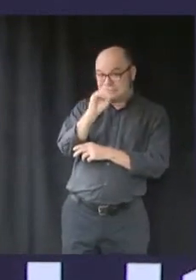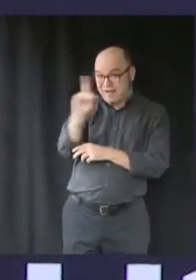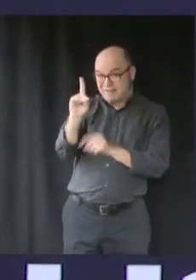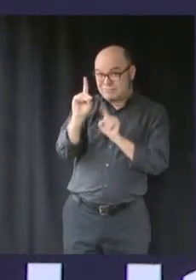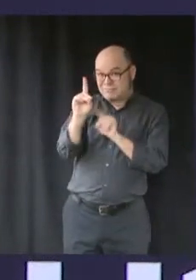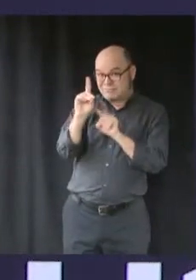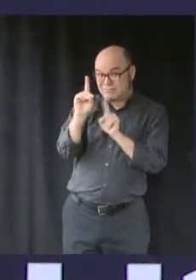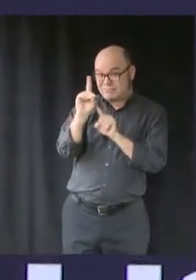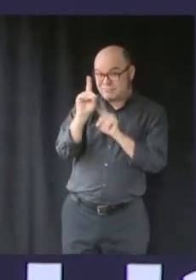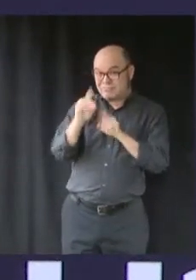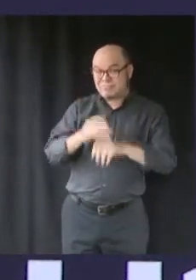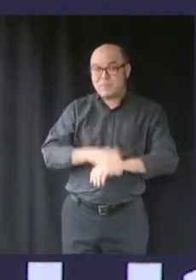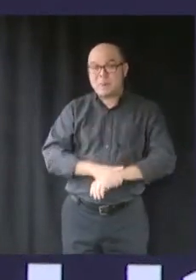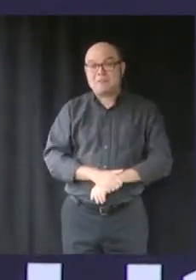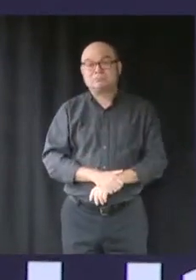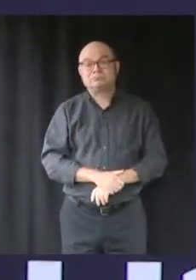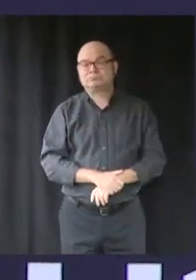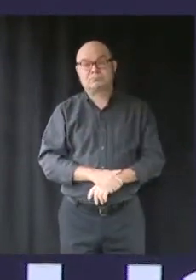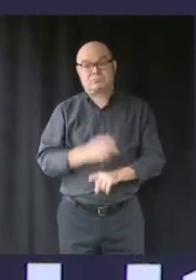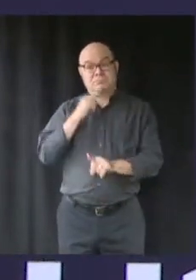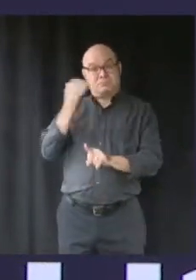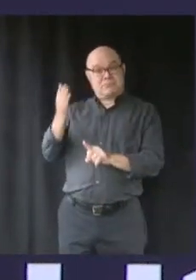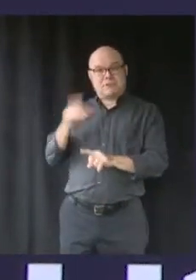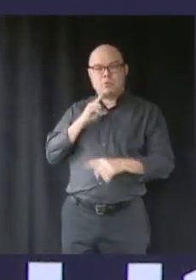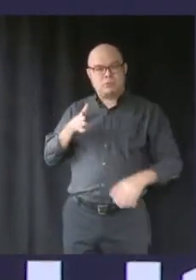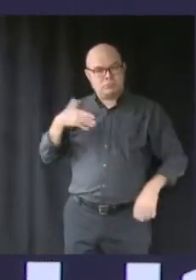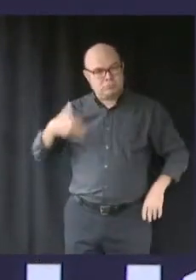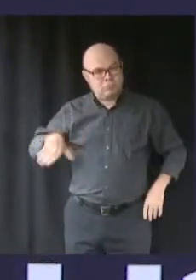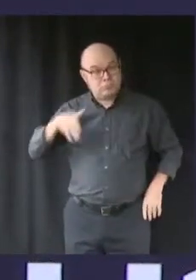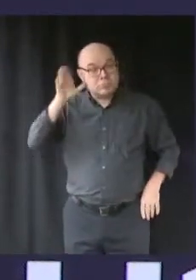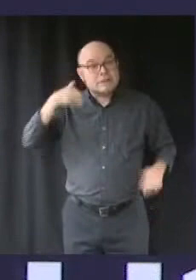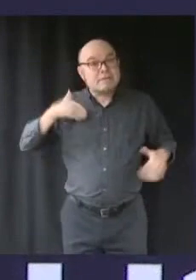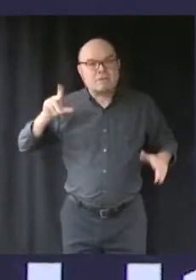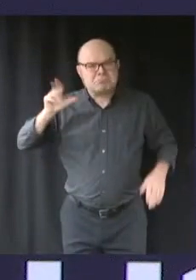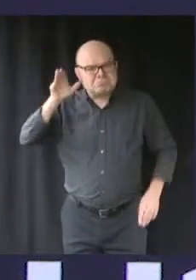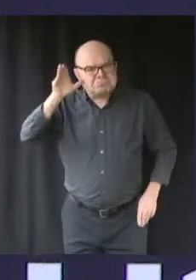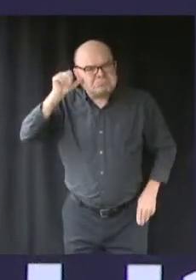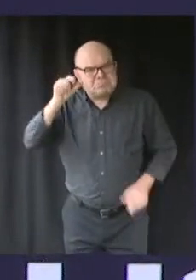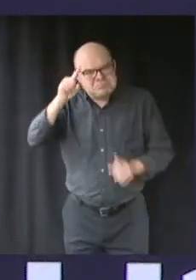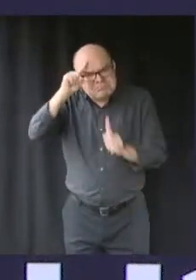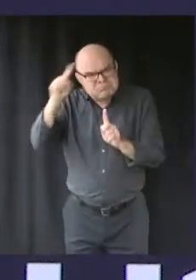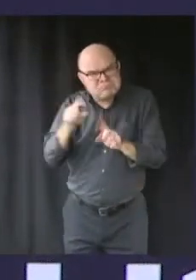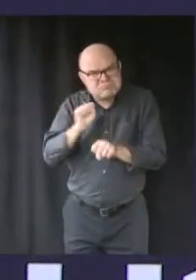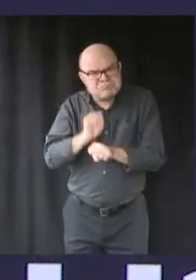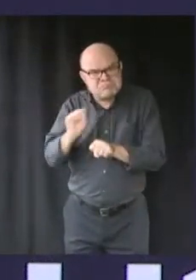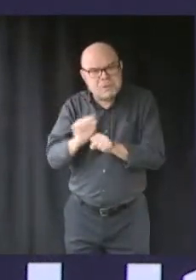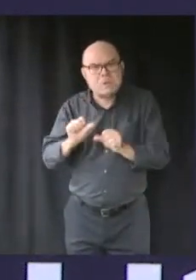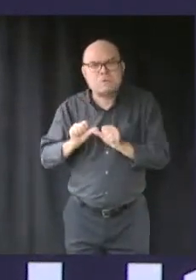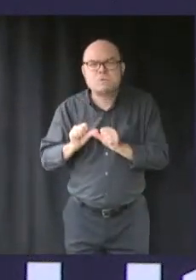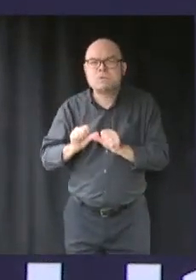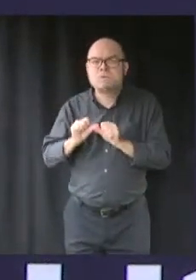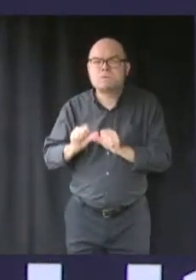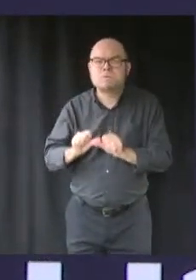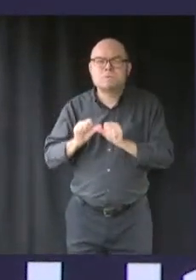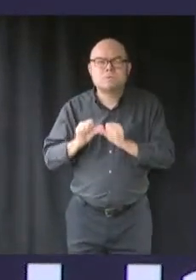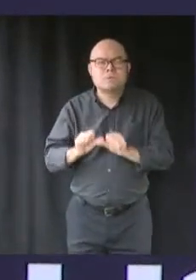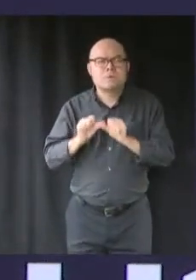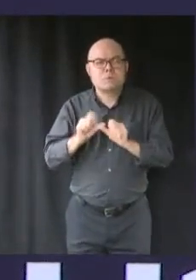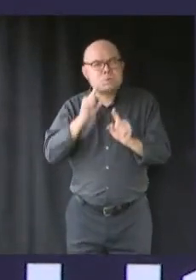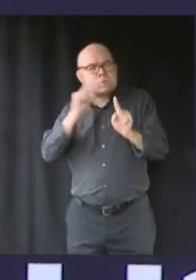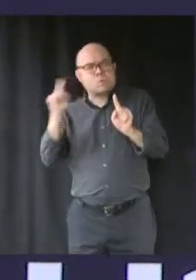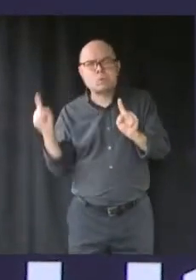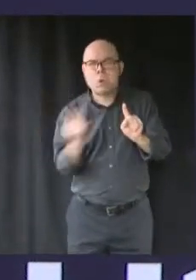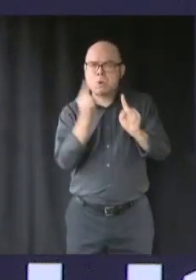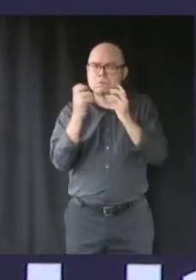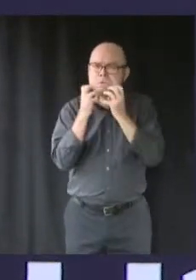has stood strong and fought hard for these values and ideals, and this place of